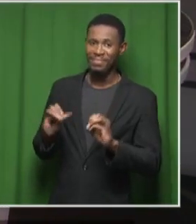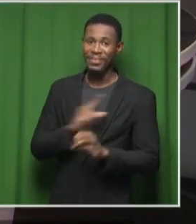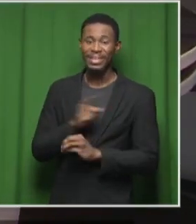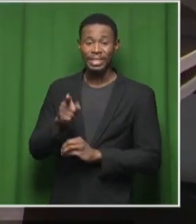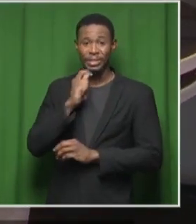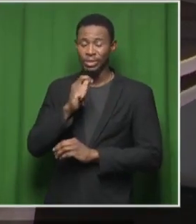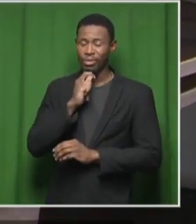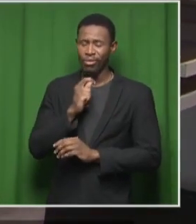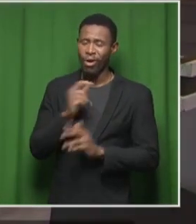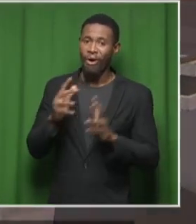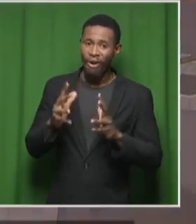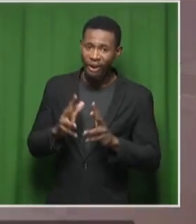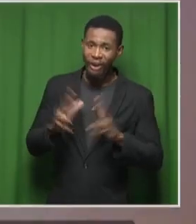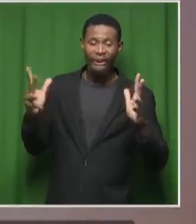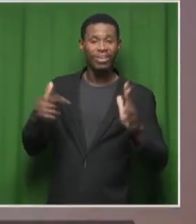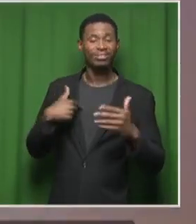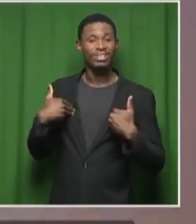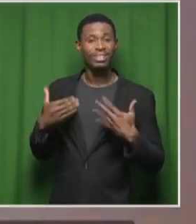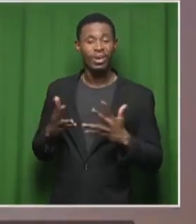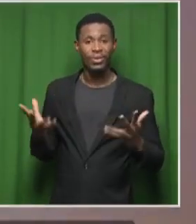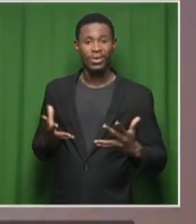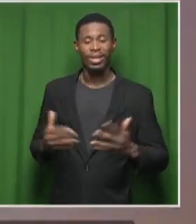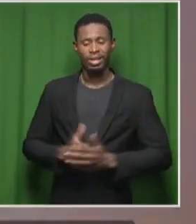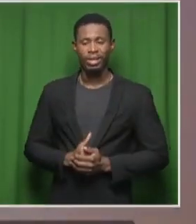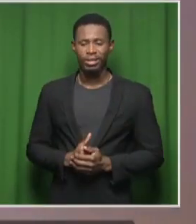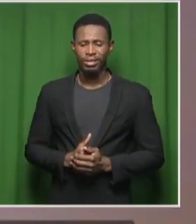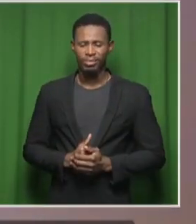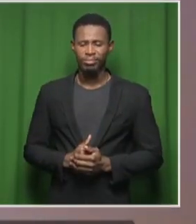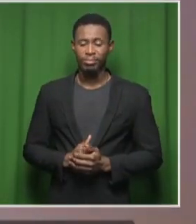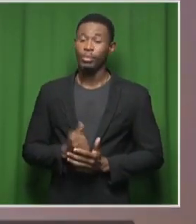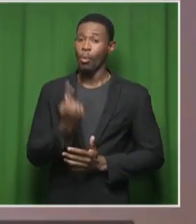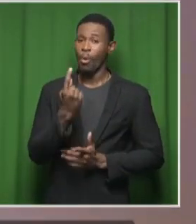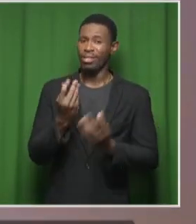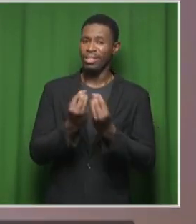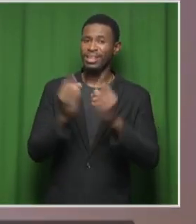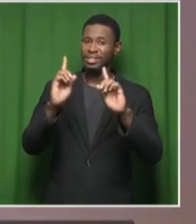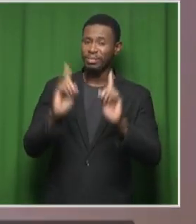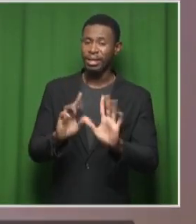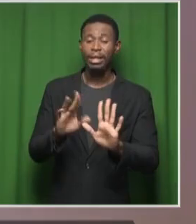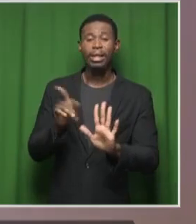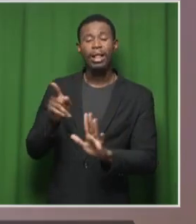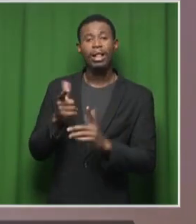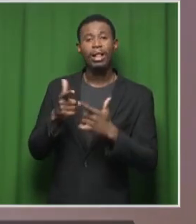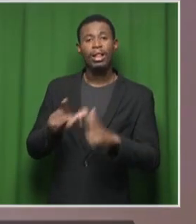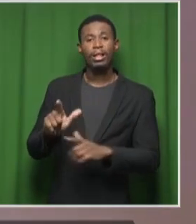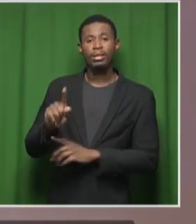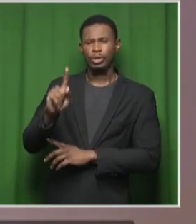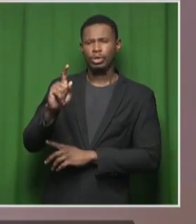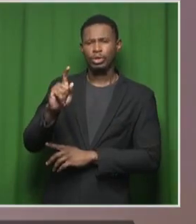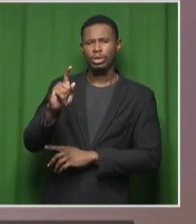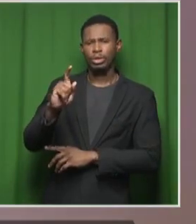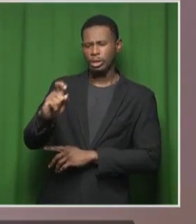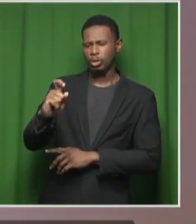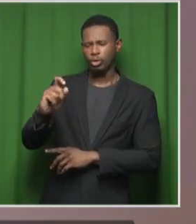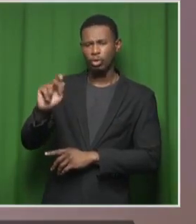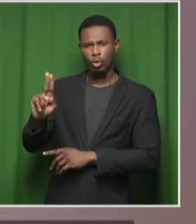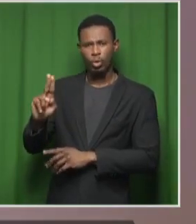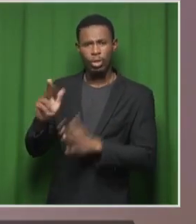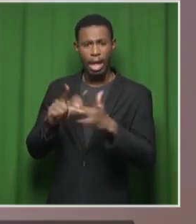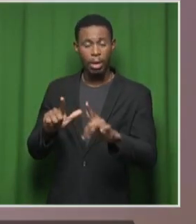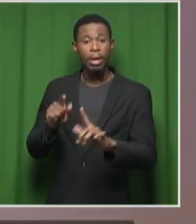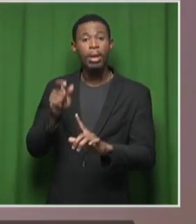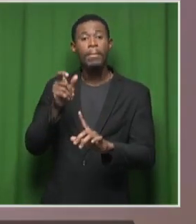immense. Where can I start? You know, one thing that's special, especially about the Ngu language, it only has Oma Katrina, who's